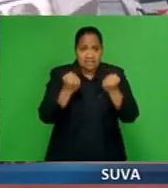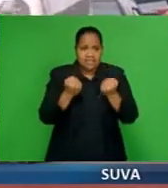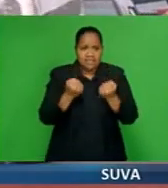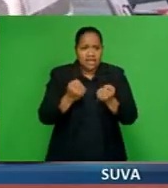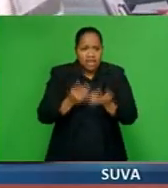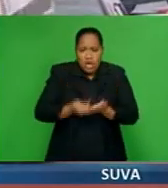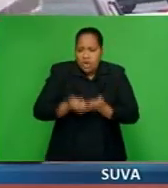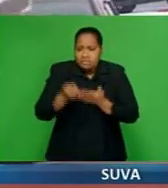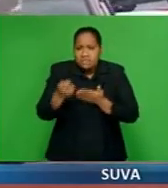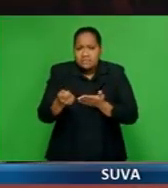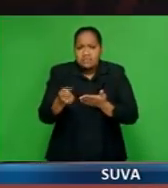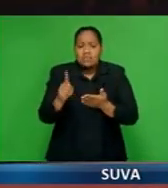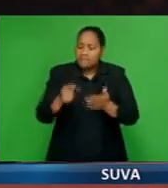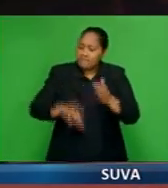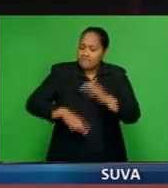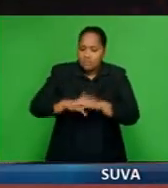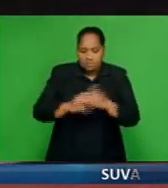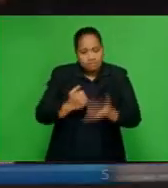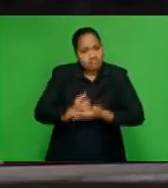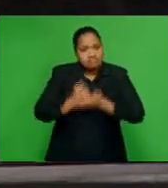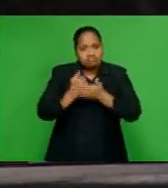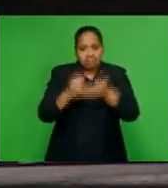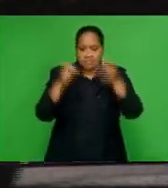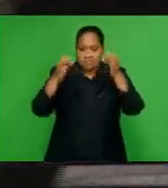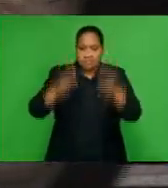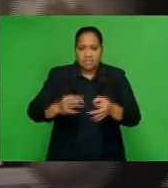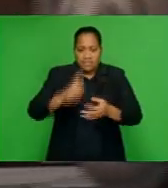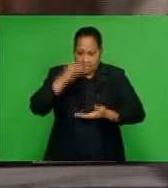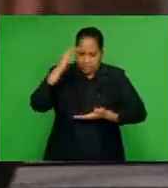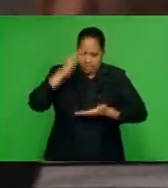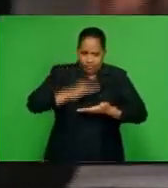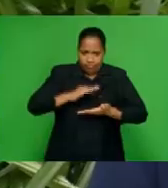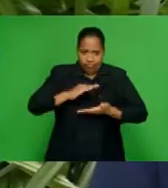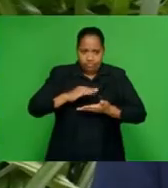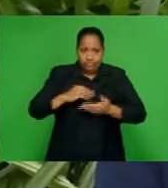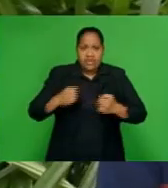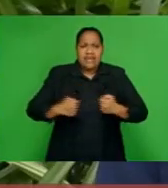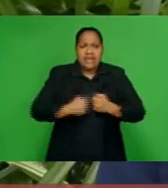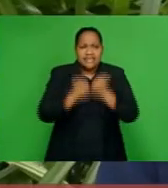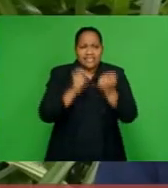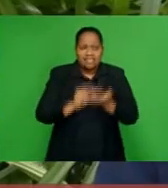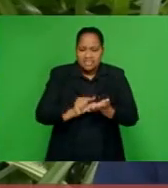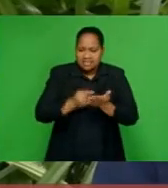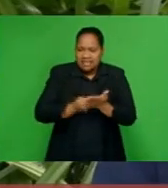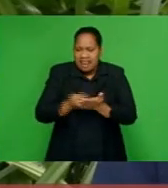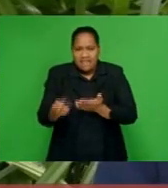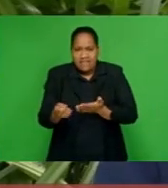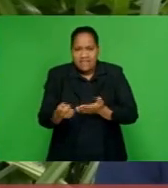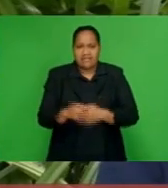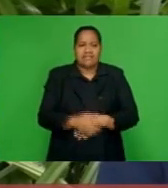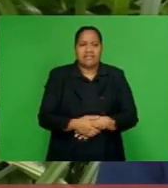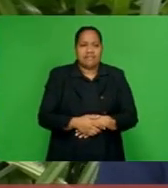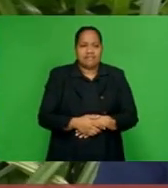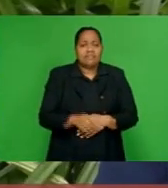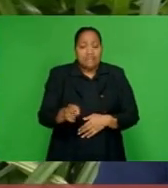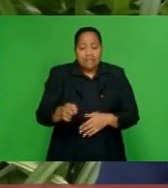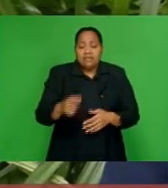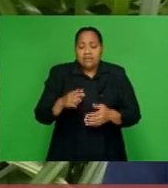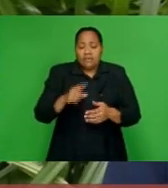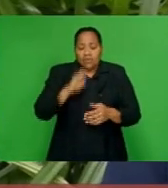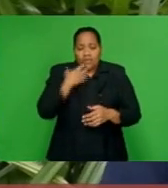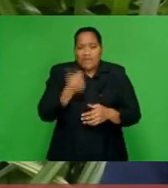says they fully support the decision to reduce the motor vehicle accident levy. That'll basically provide a lot of relief to